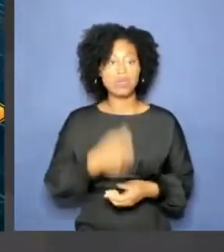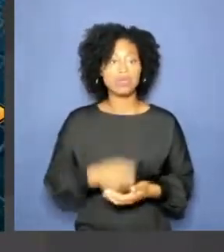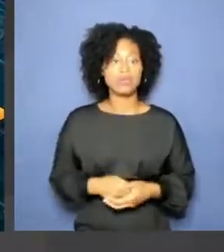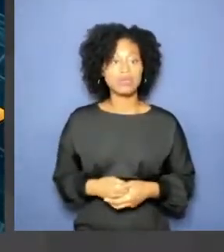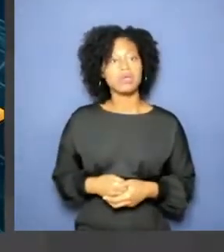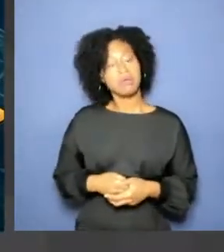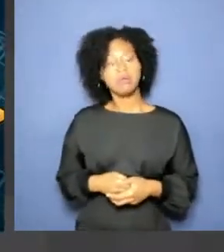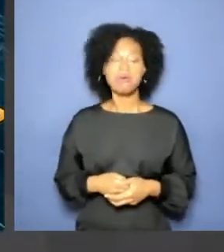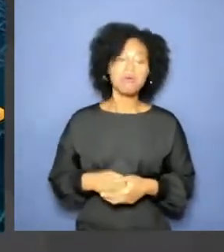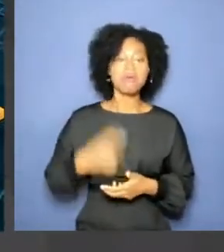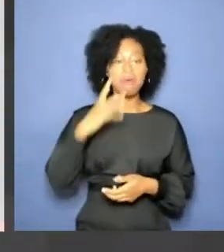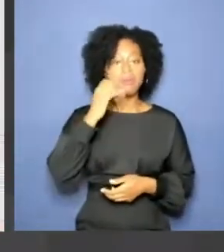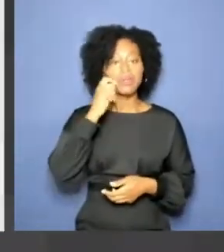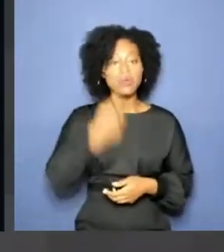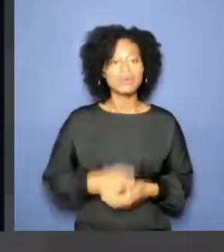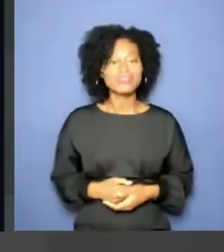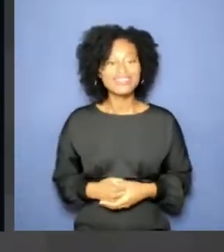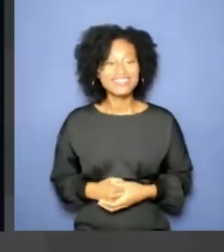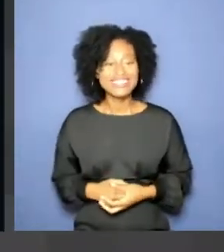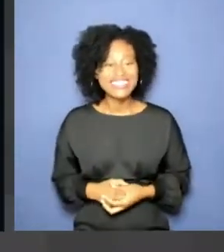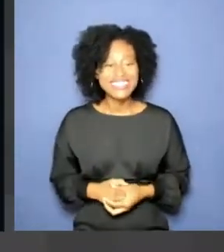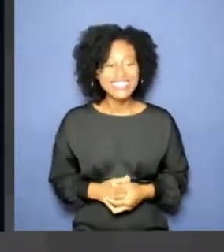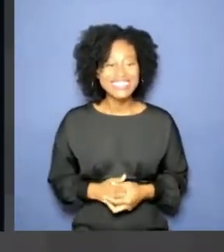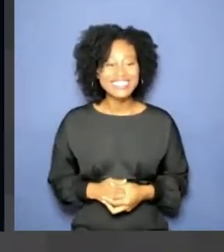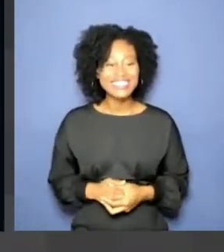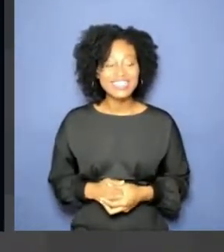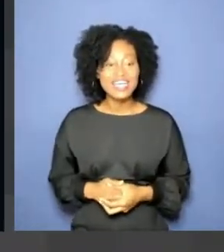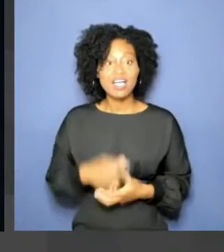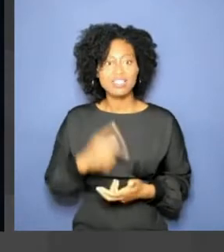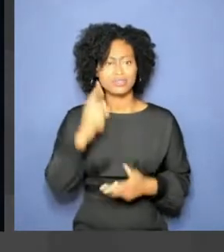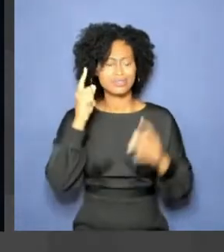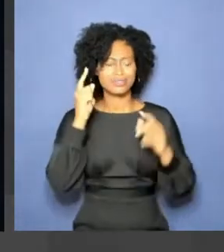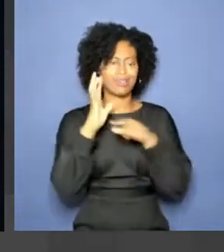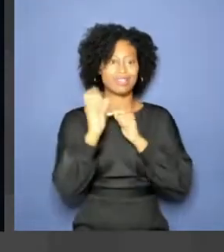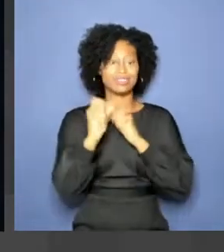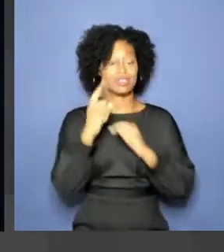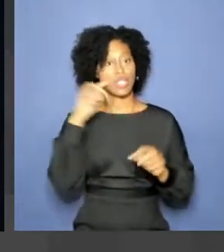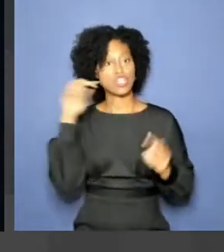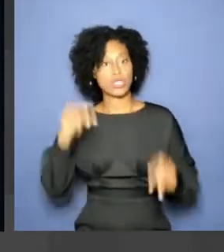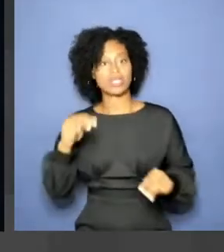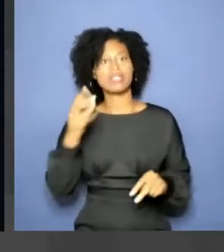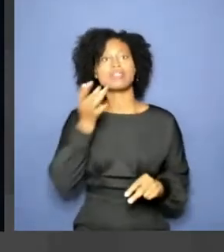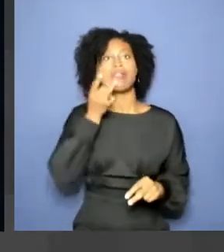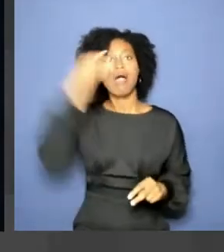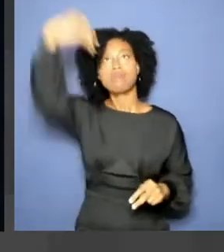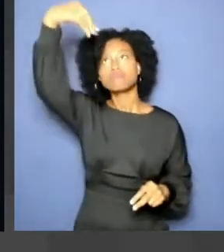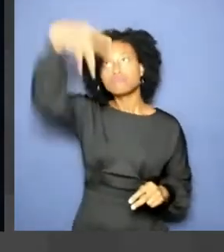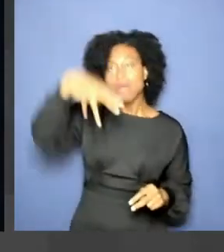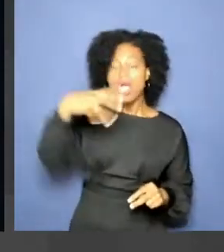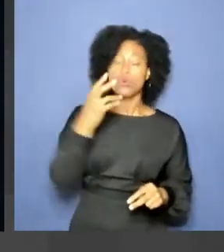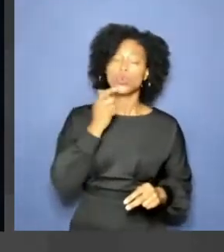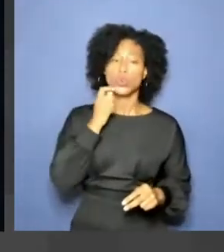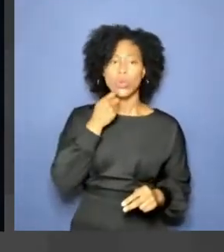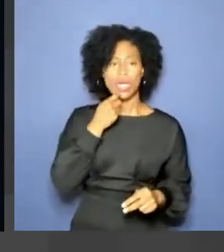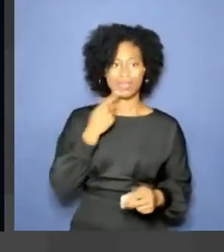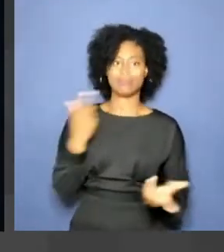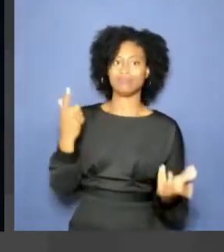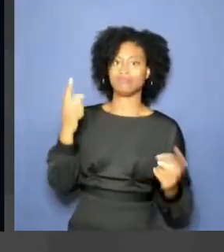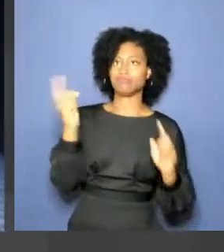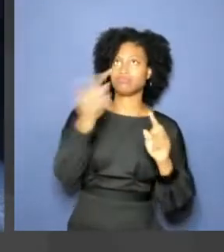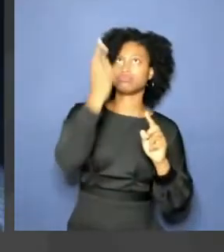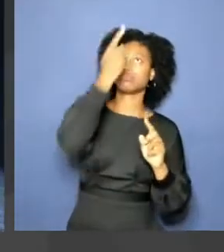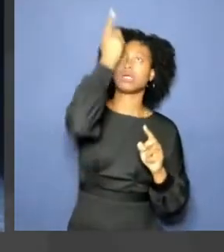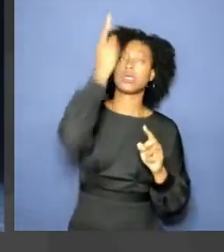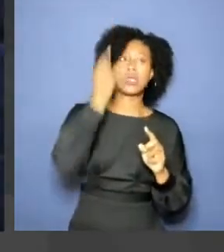cool. Look at this. Isn't that awesome? Look at the light coming down from there. That is so atmospheric. I love